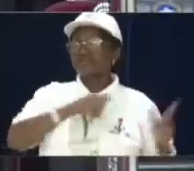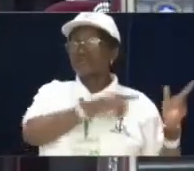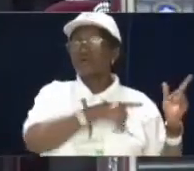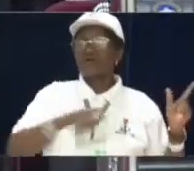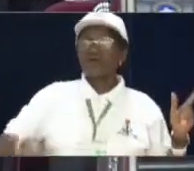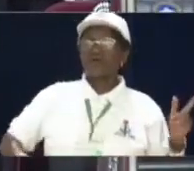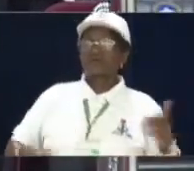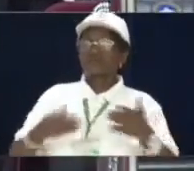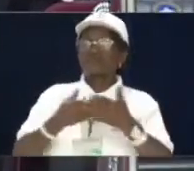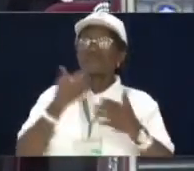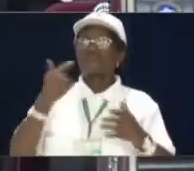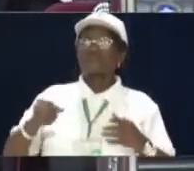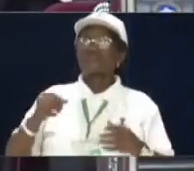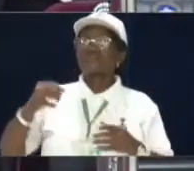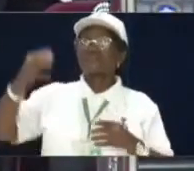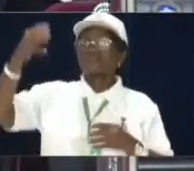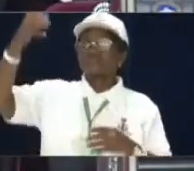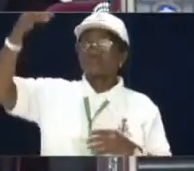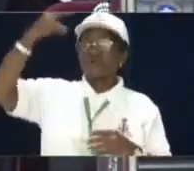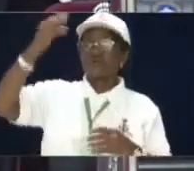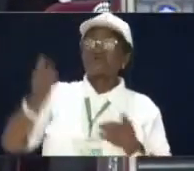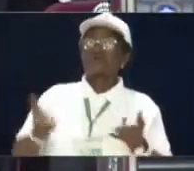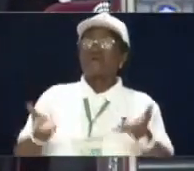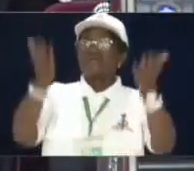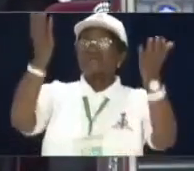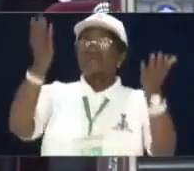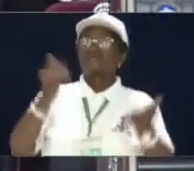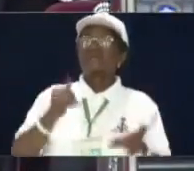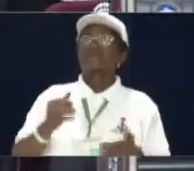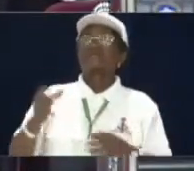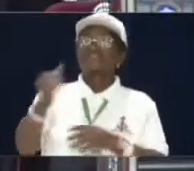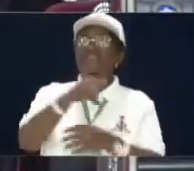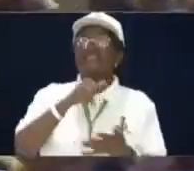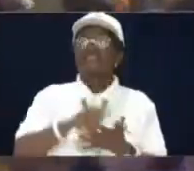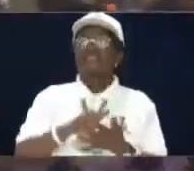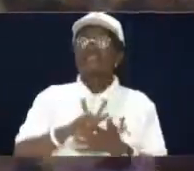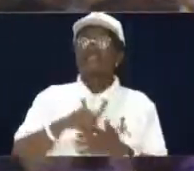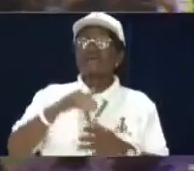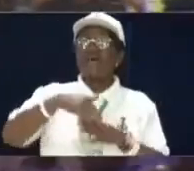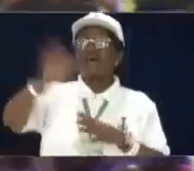before the sun rises, take it away from them.